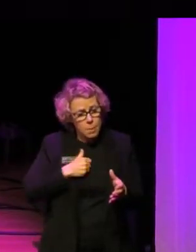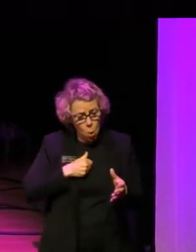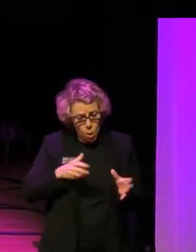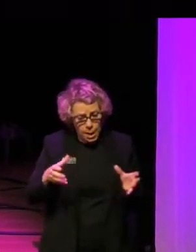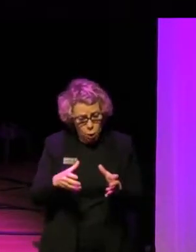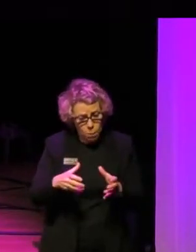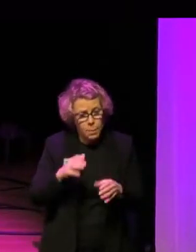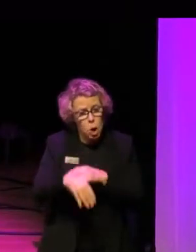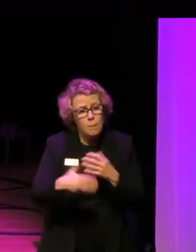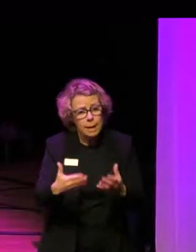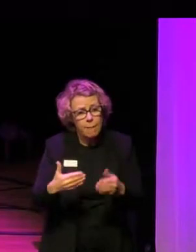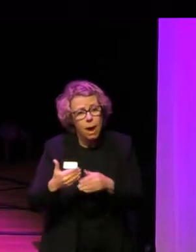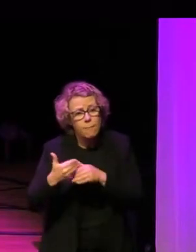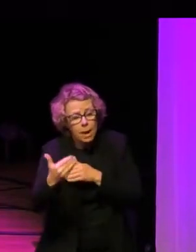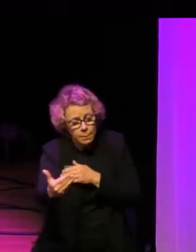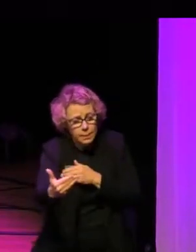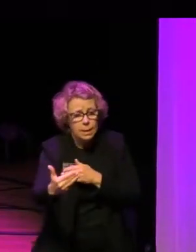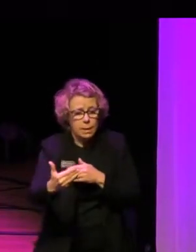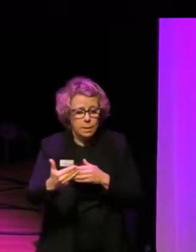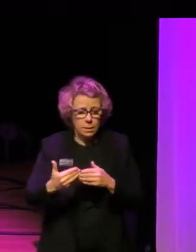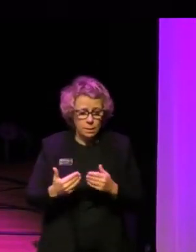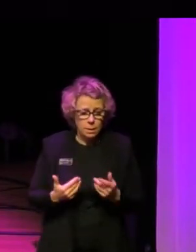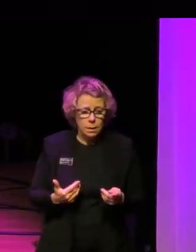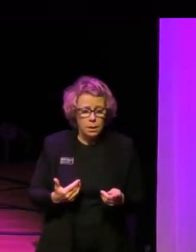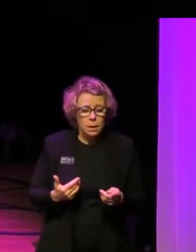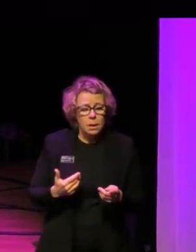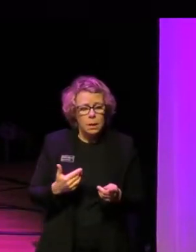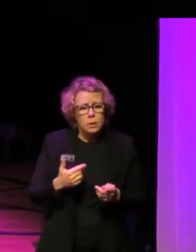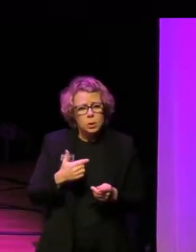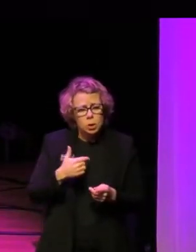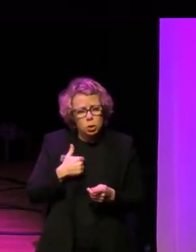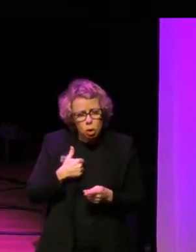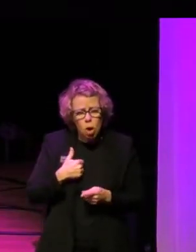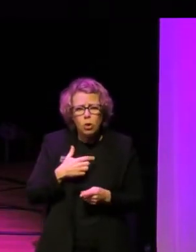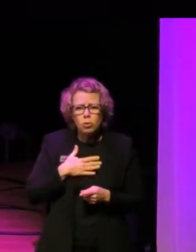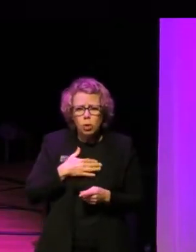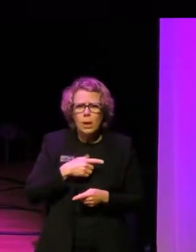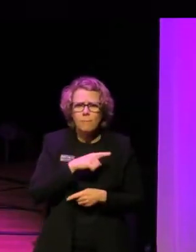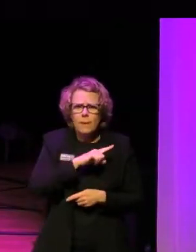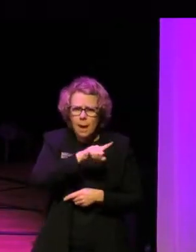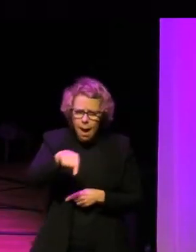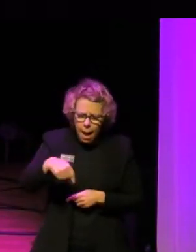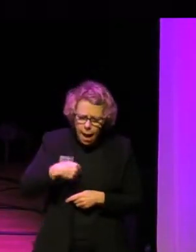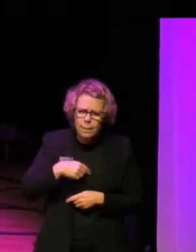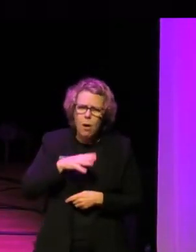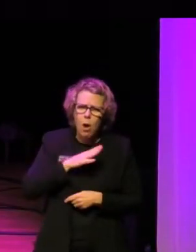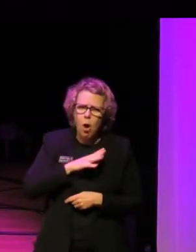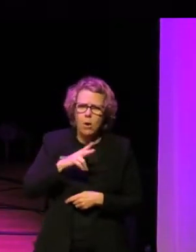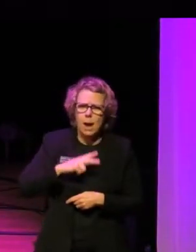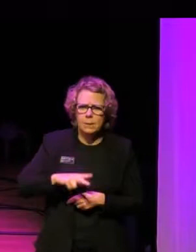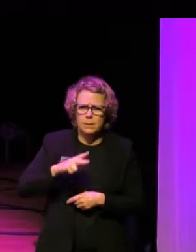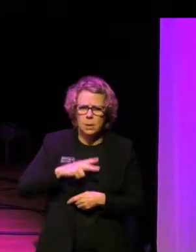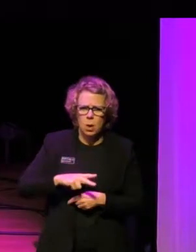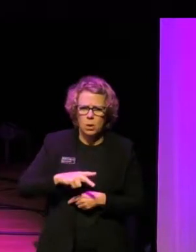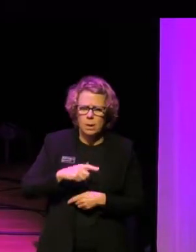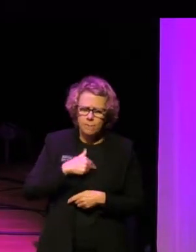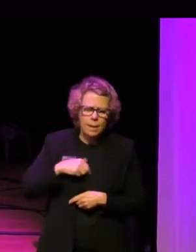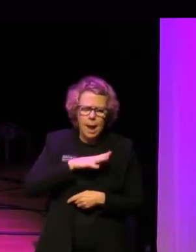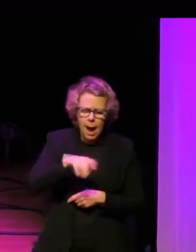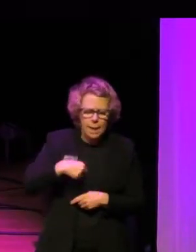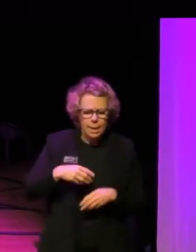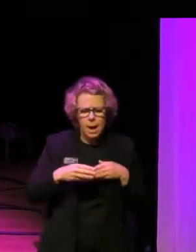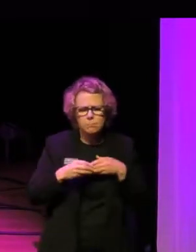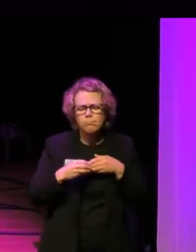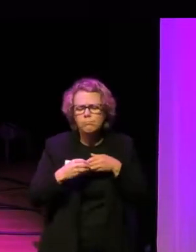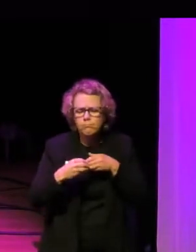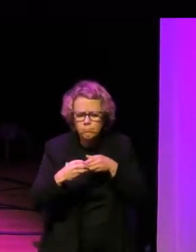of human rights, for me, lies in us making sure that we all lead to make sure that no